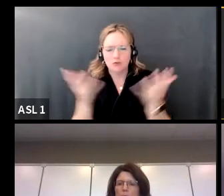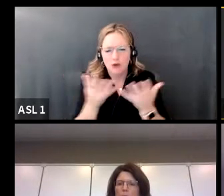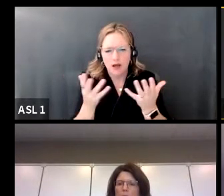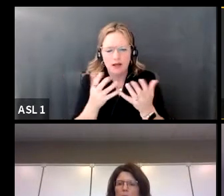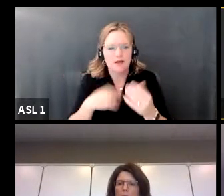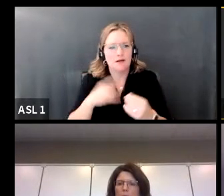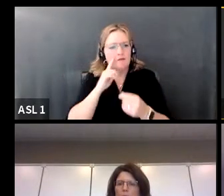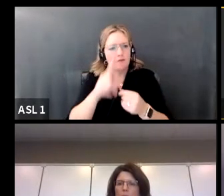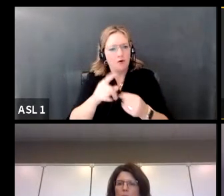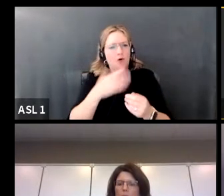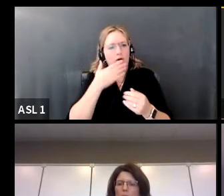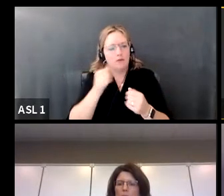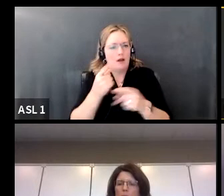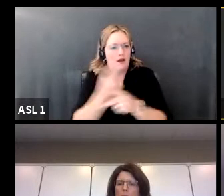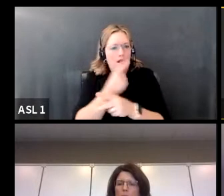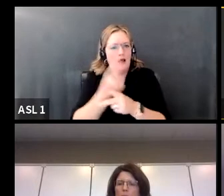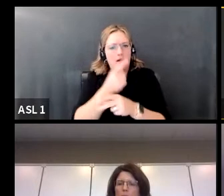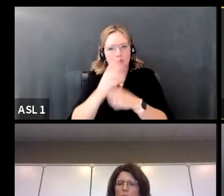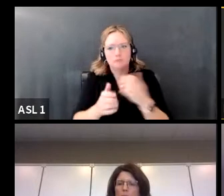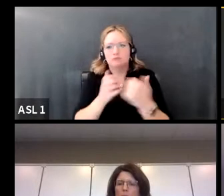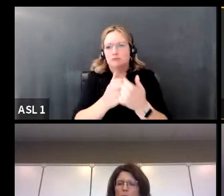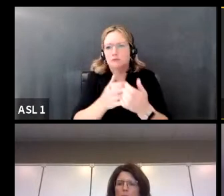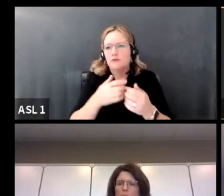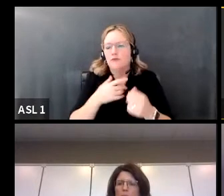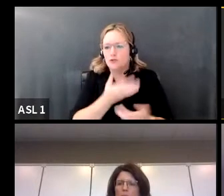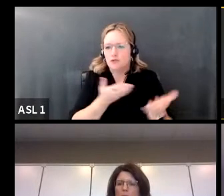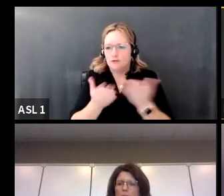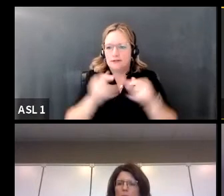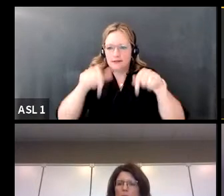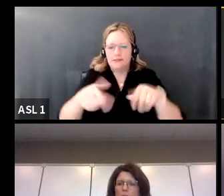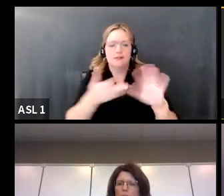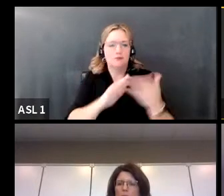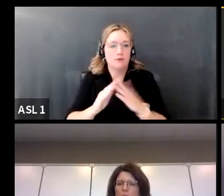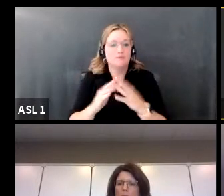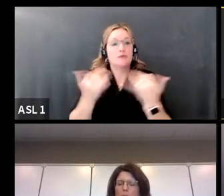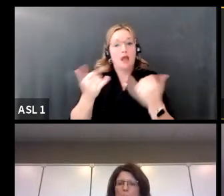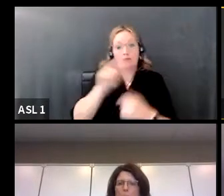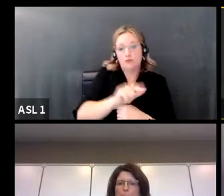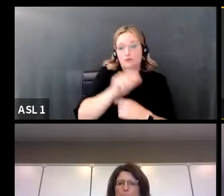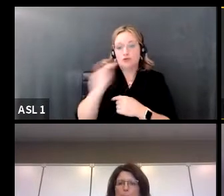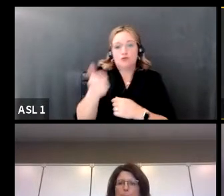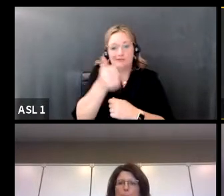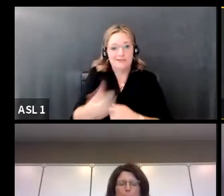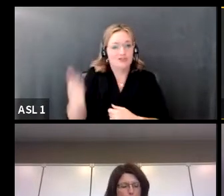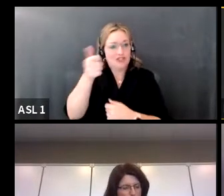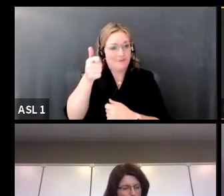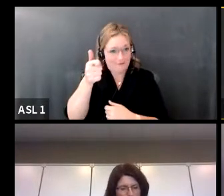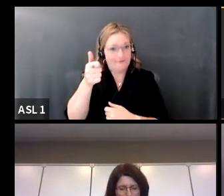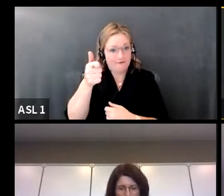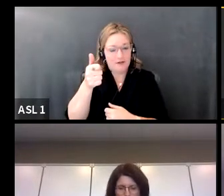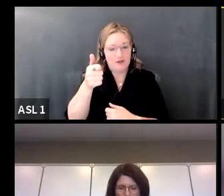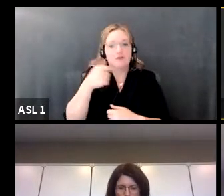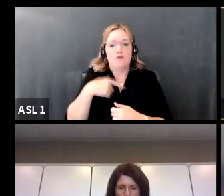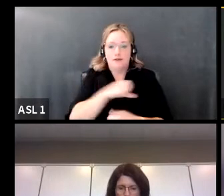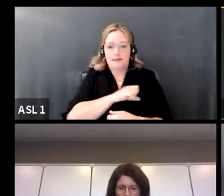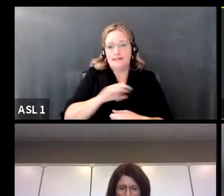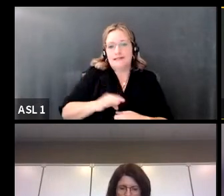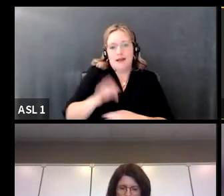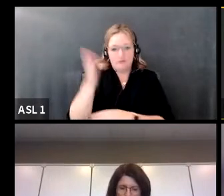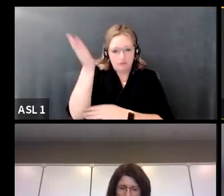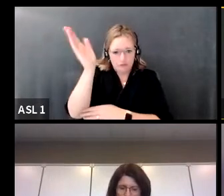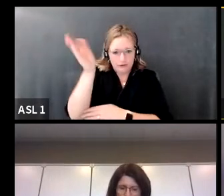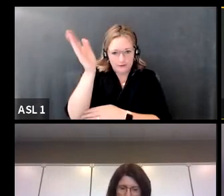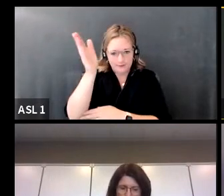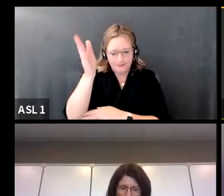effective policing in this community chief i will now turn things over to you for the staff presentation